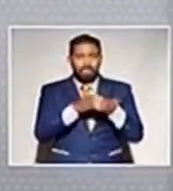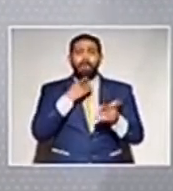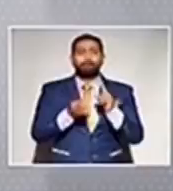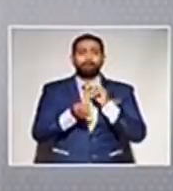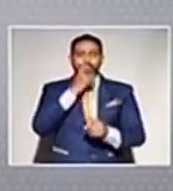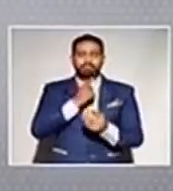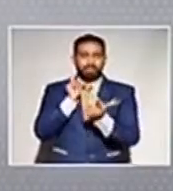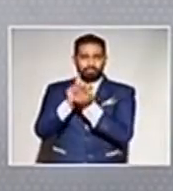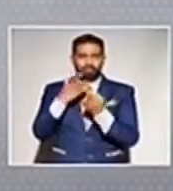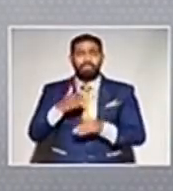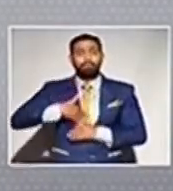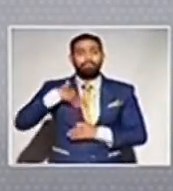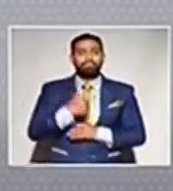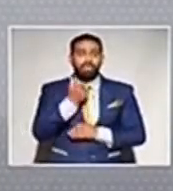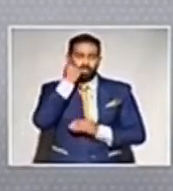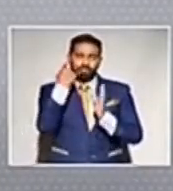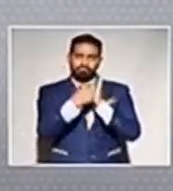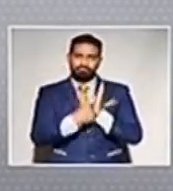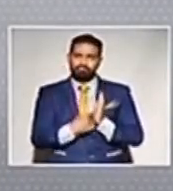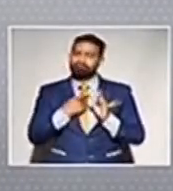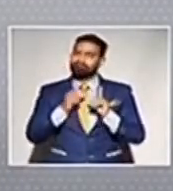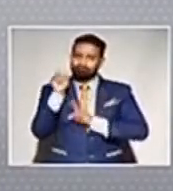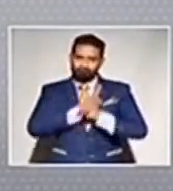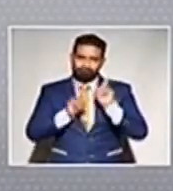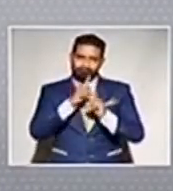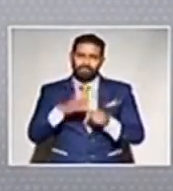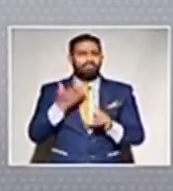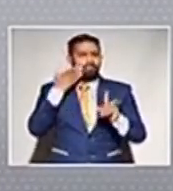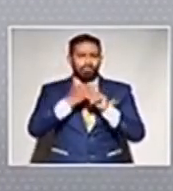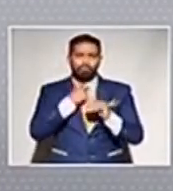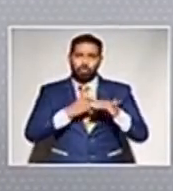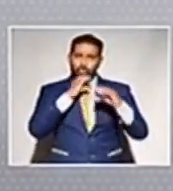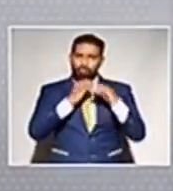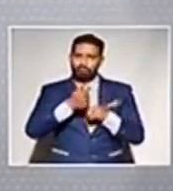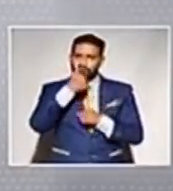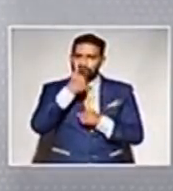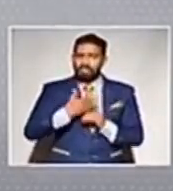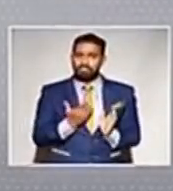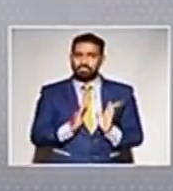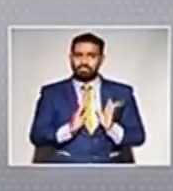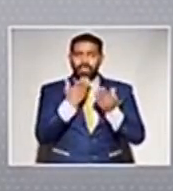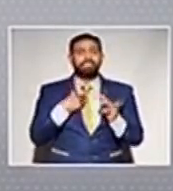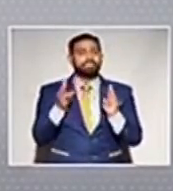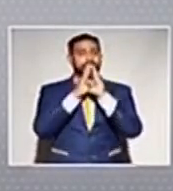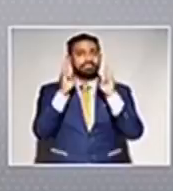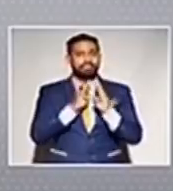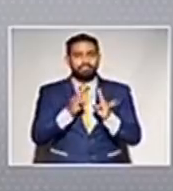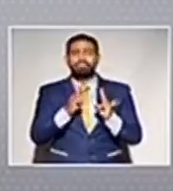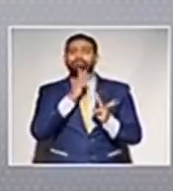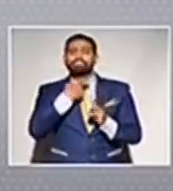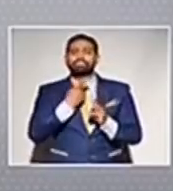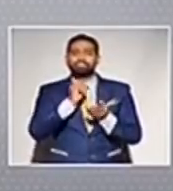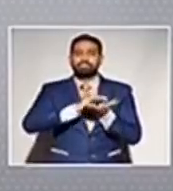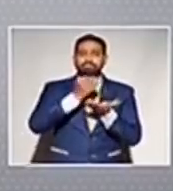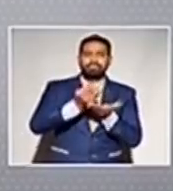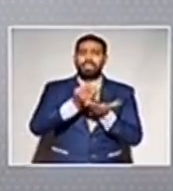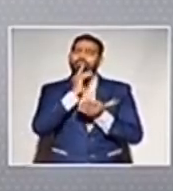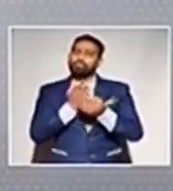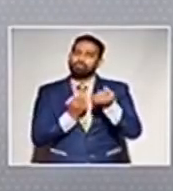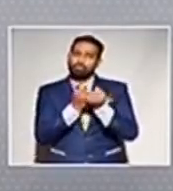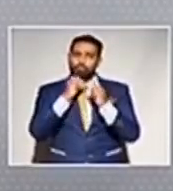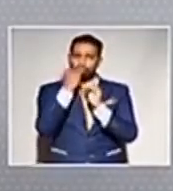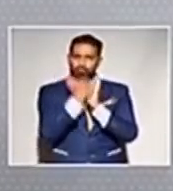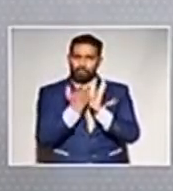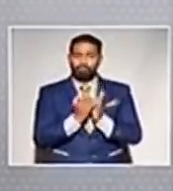including continuing key communication required to initiate the International Monetary Funds Program. The Presidential Advisory Council is tasked